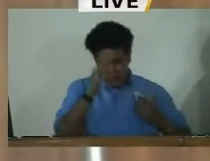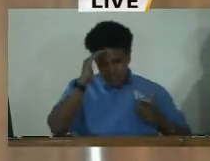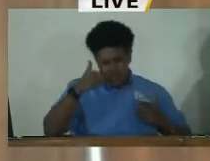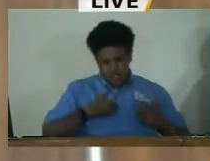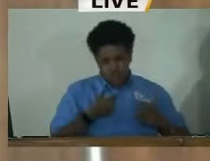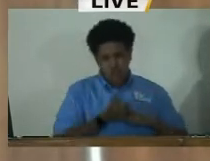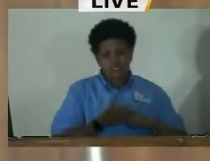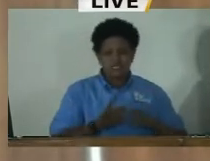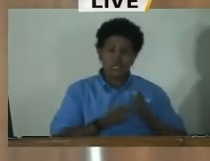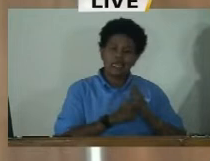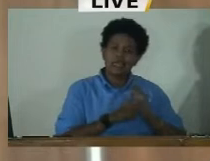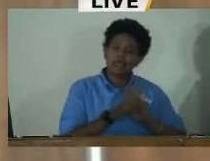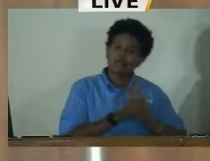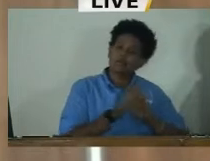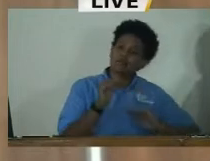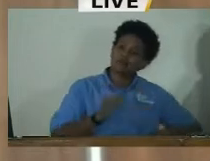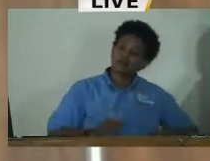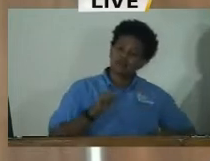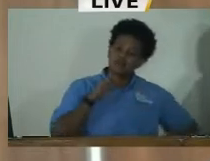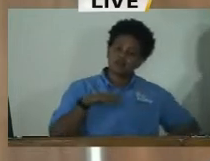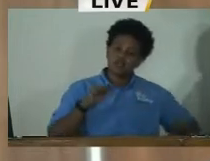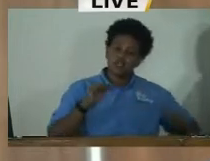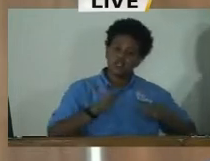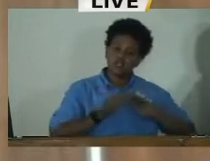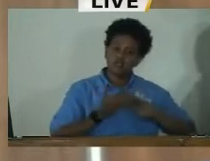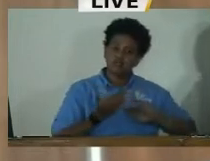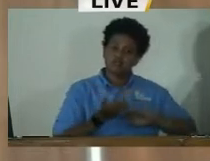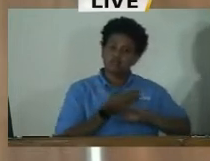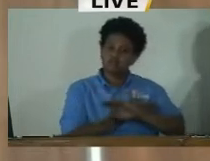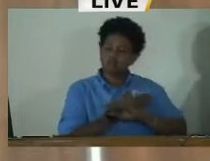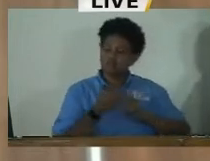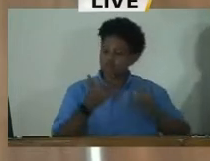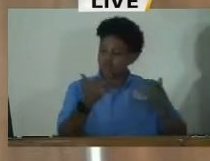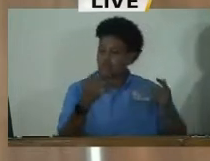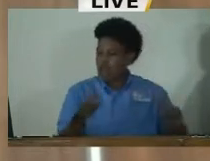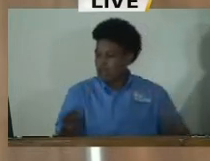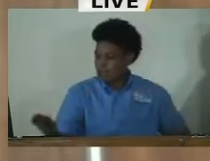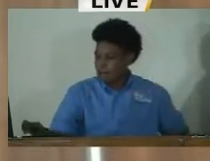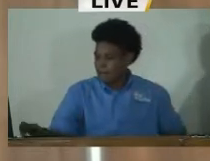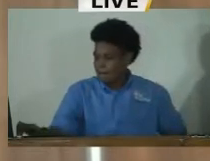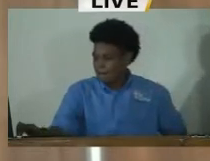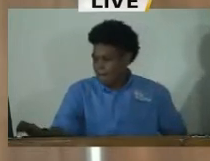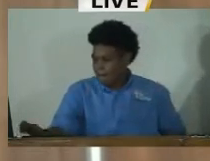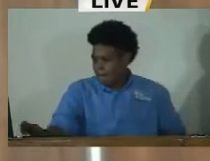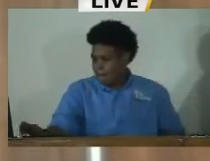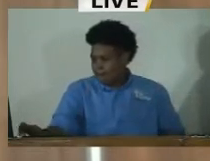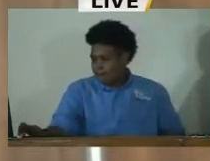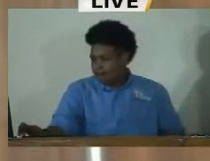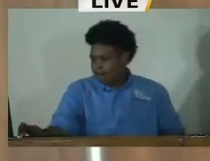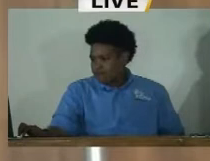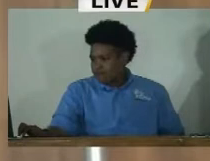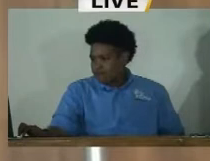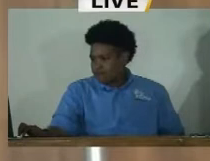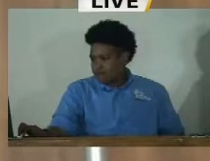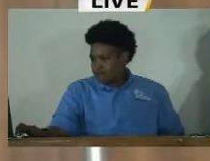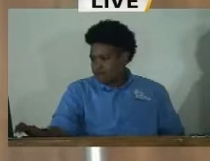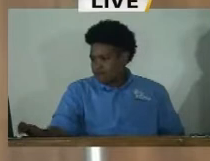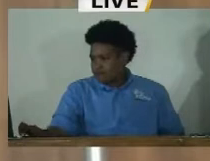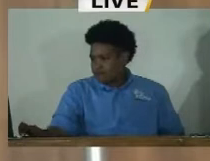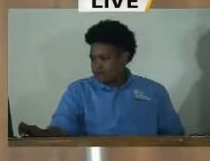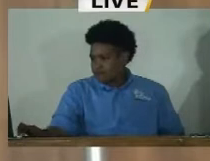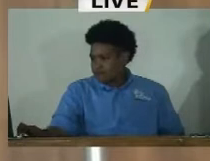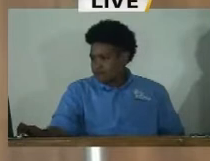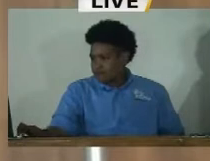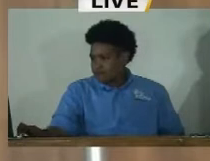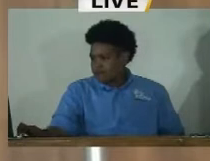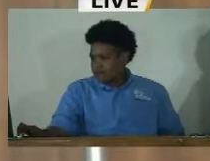introducing key policies to take Jamaica forward. But I want, Madam Speaker, I want